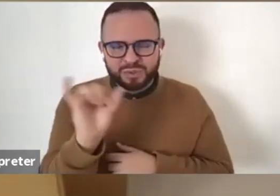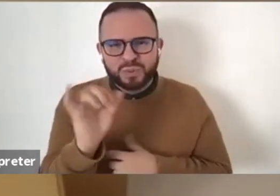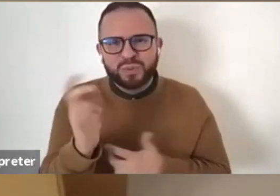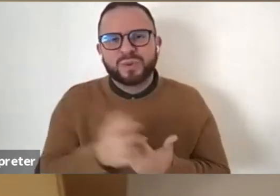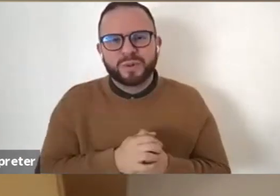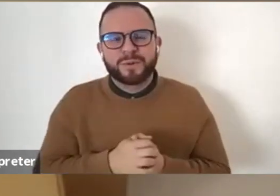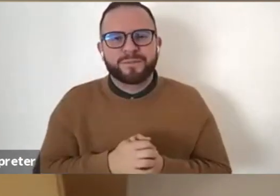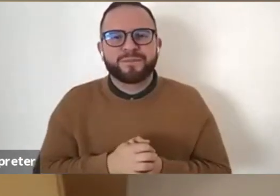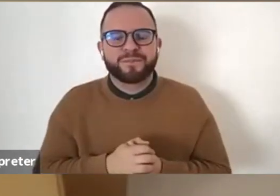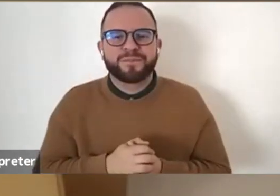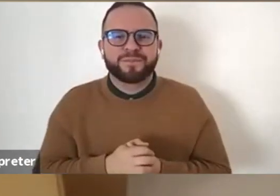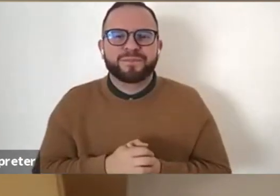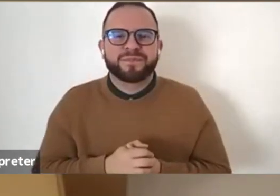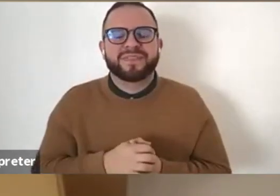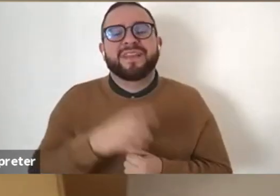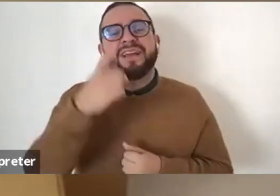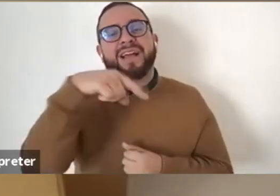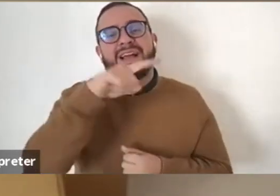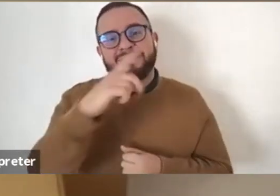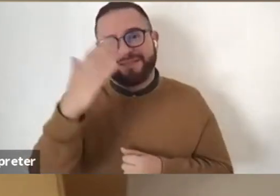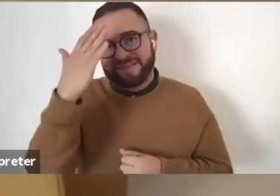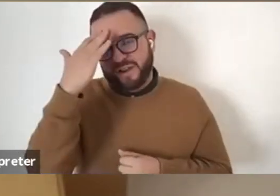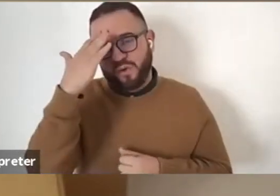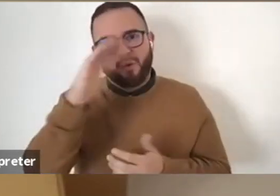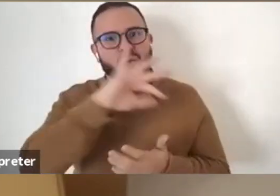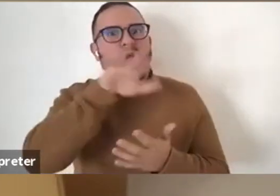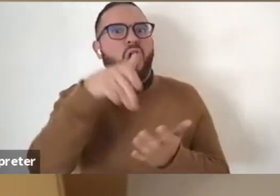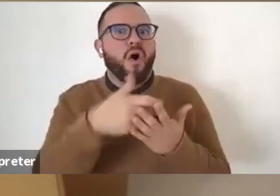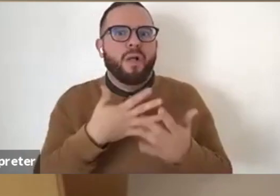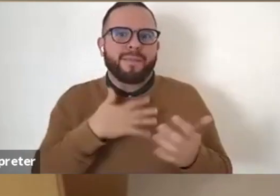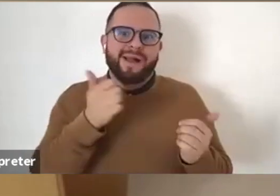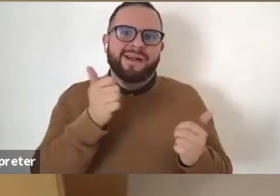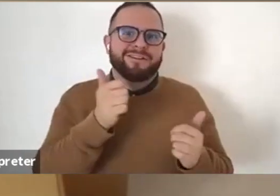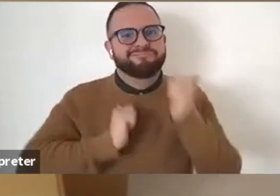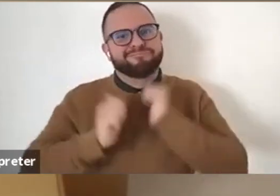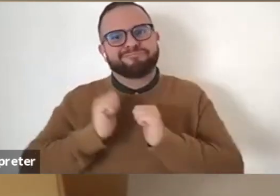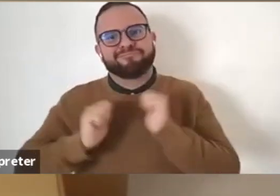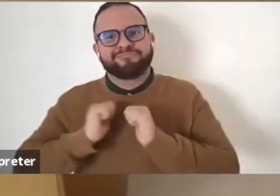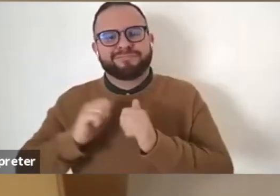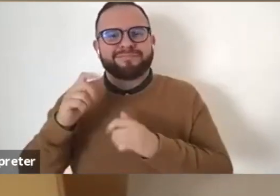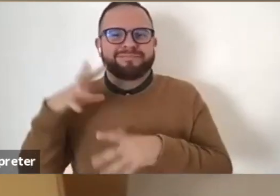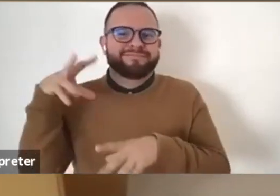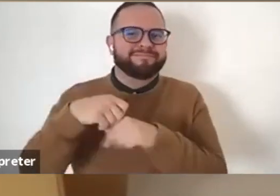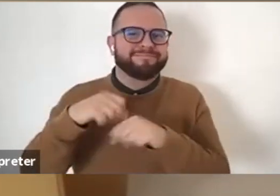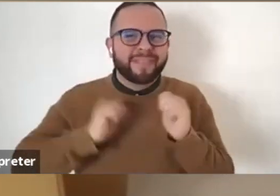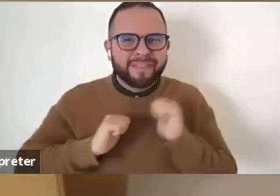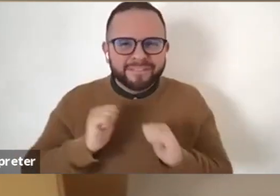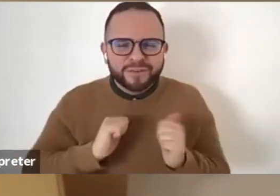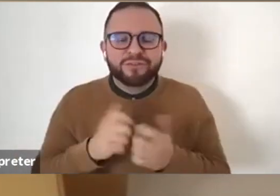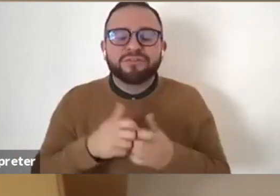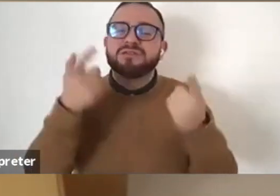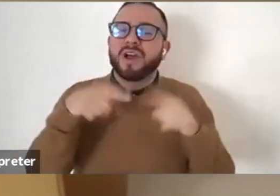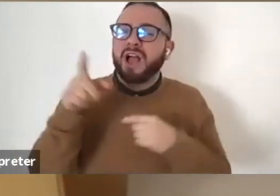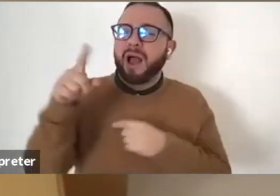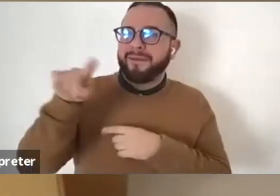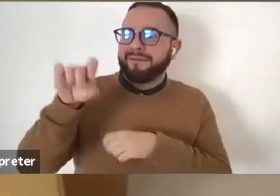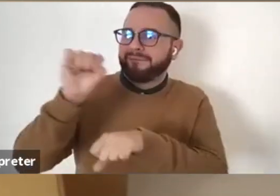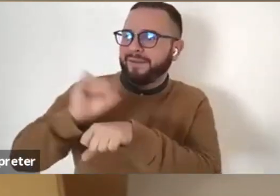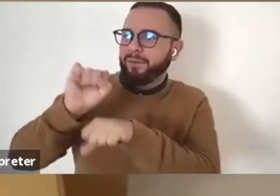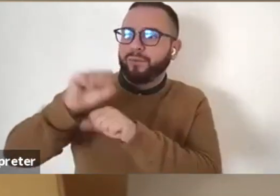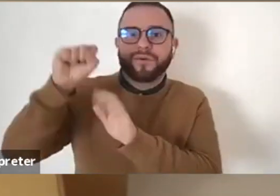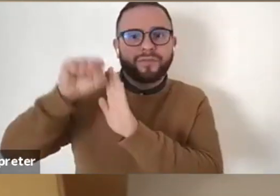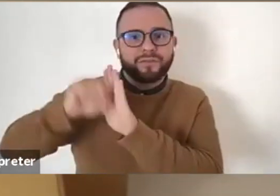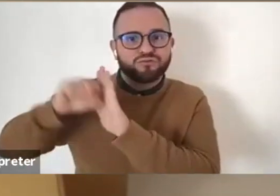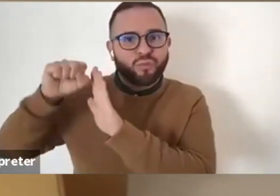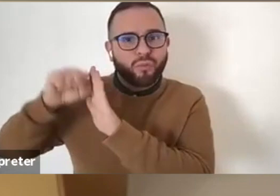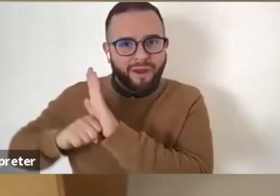know all my parts also in the theater. So when they worked on the script, for them